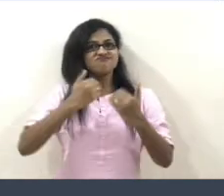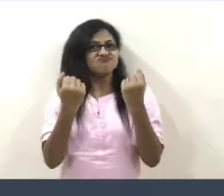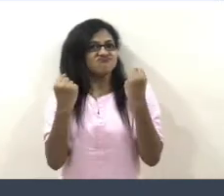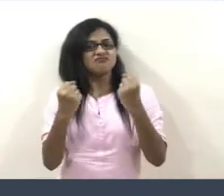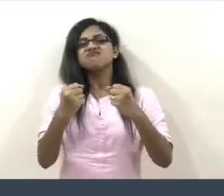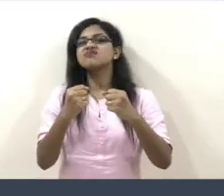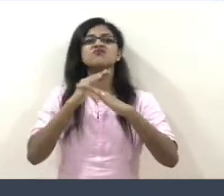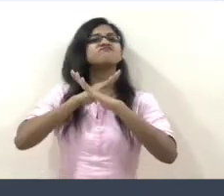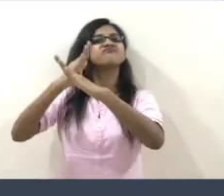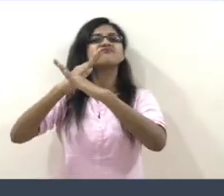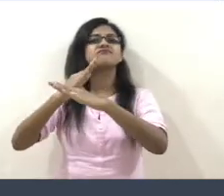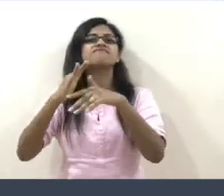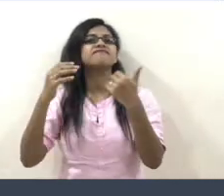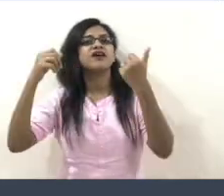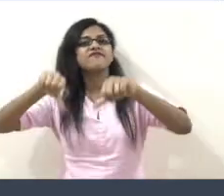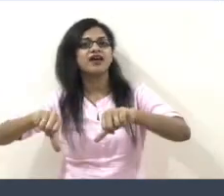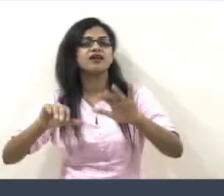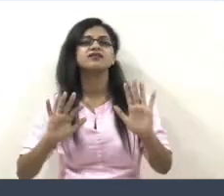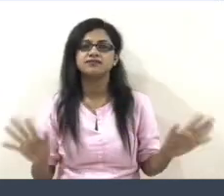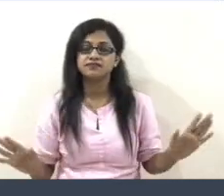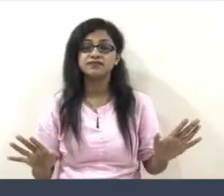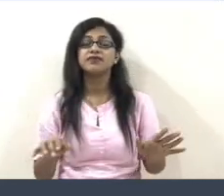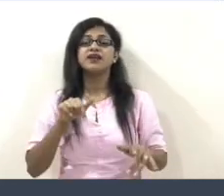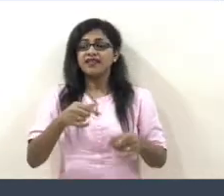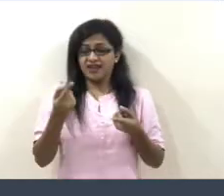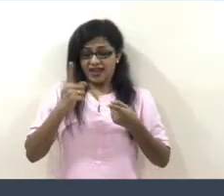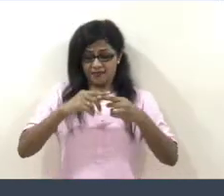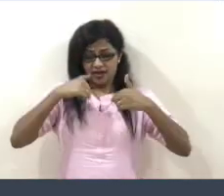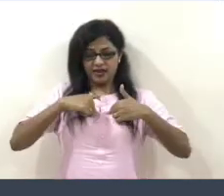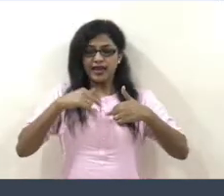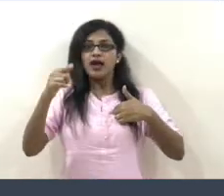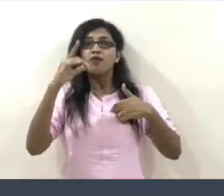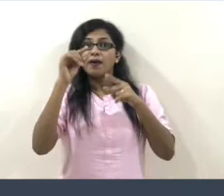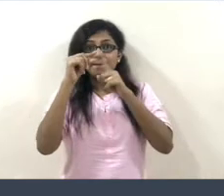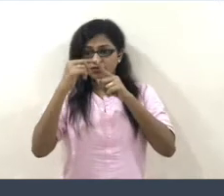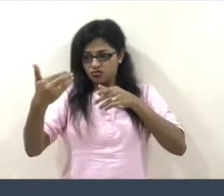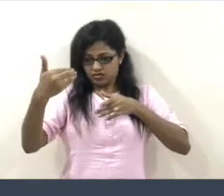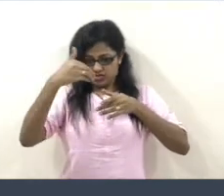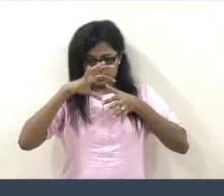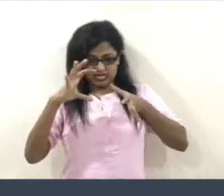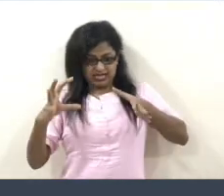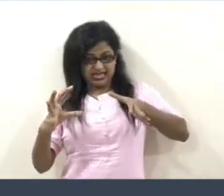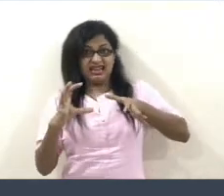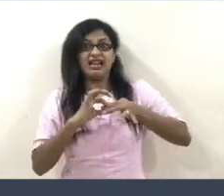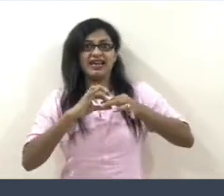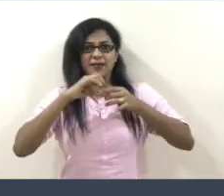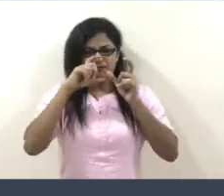the body, they are able to reproduce, spread, and alter major body functions.